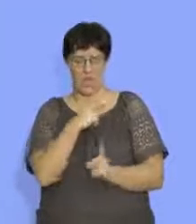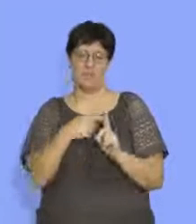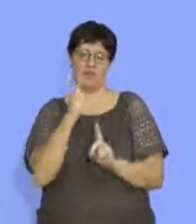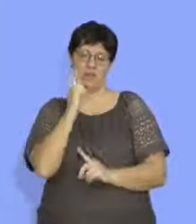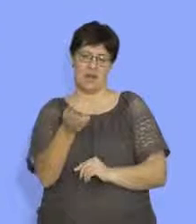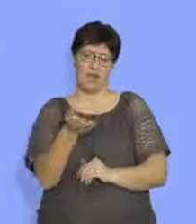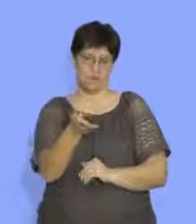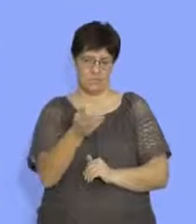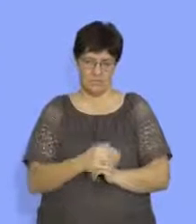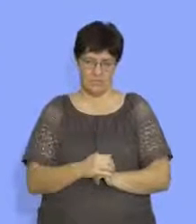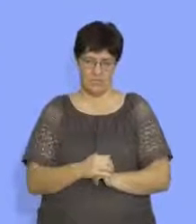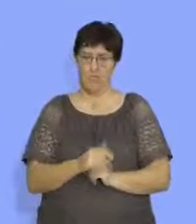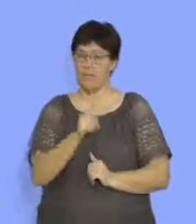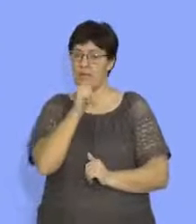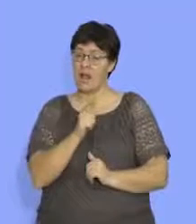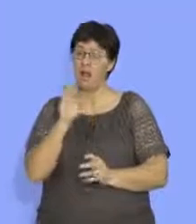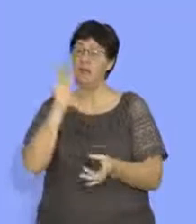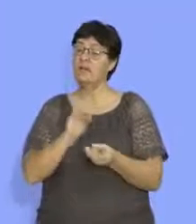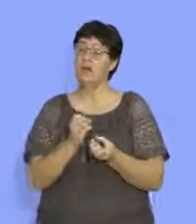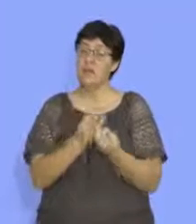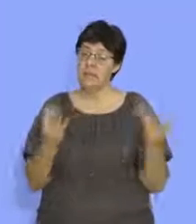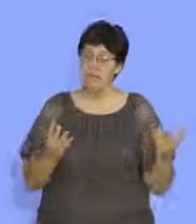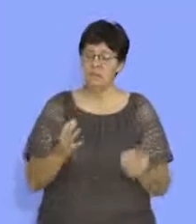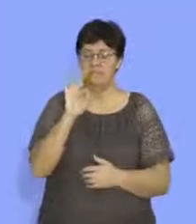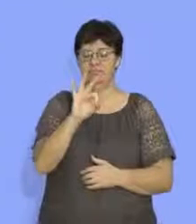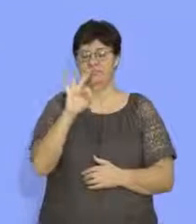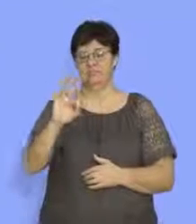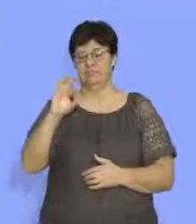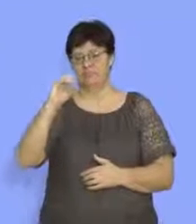1 there. And we are told that this is equals to